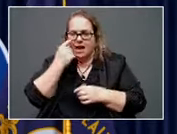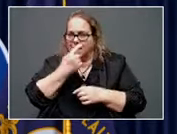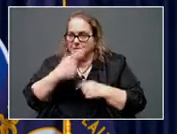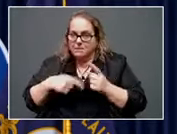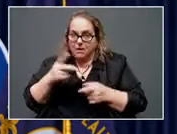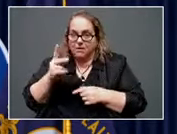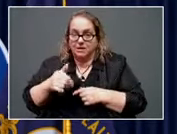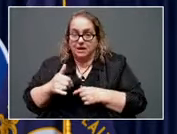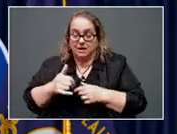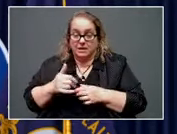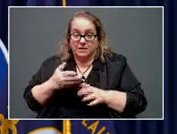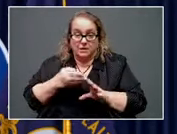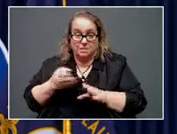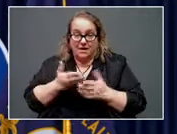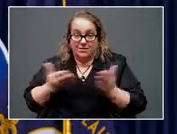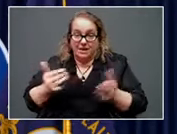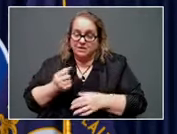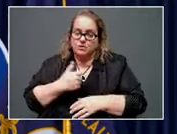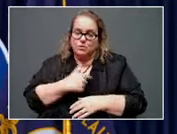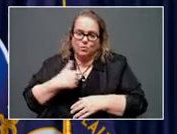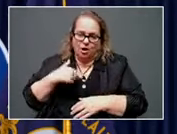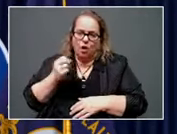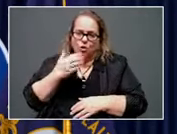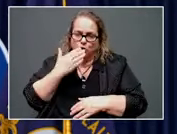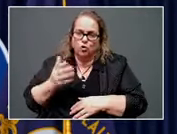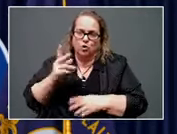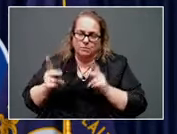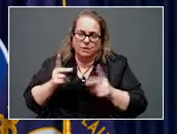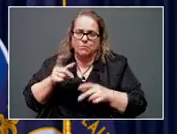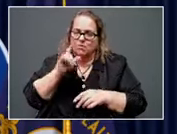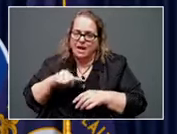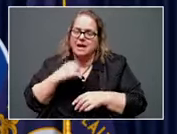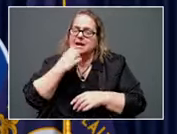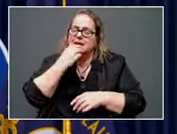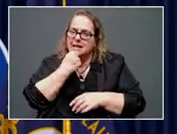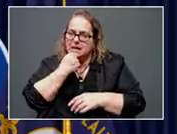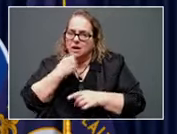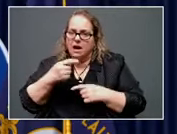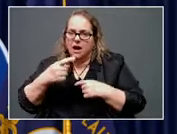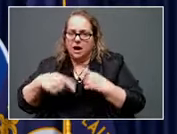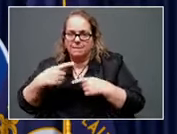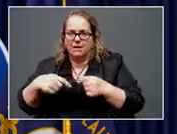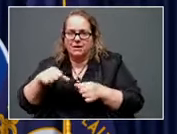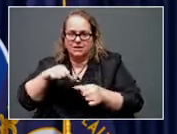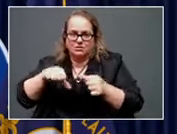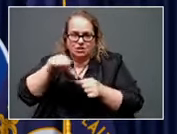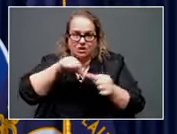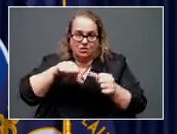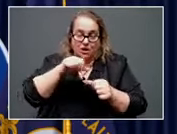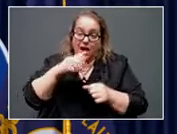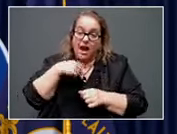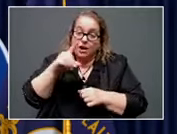us is that we are good people that care about one another. I do think, though, that as we move forward, there's still